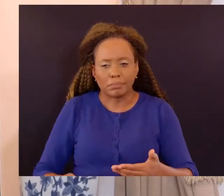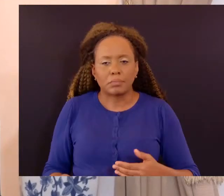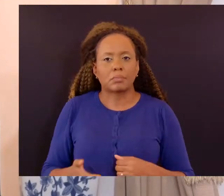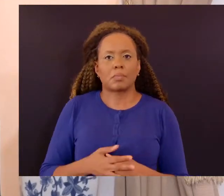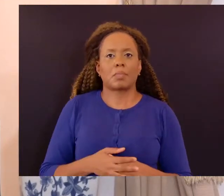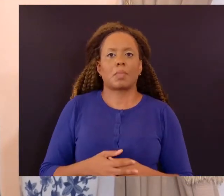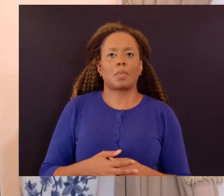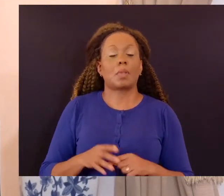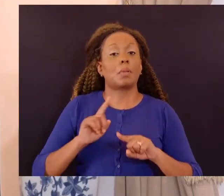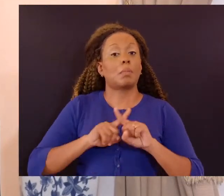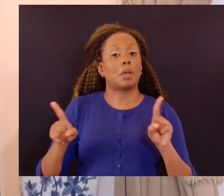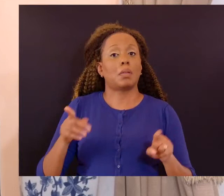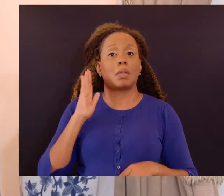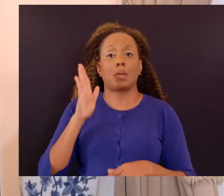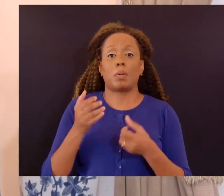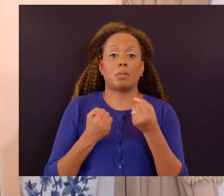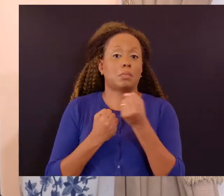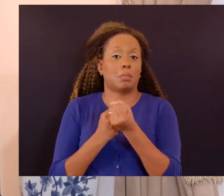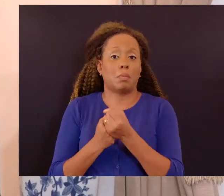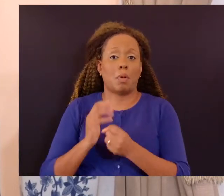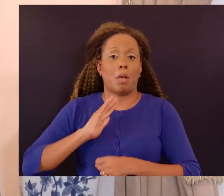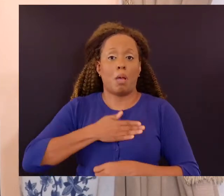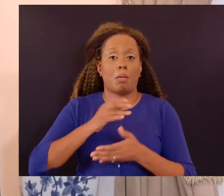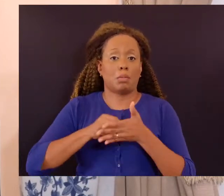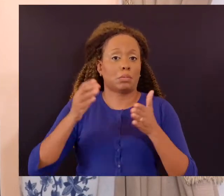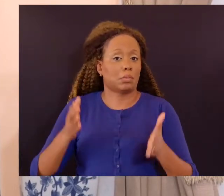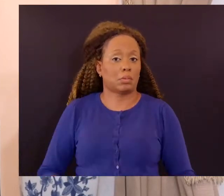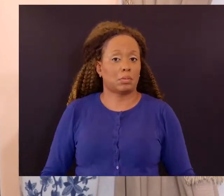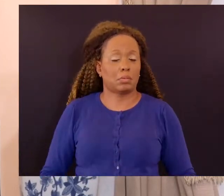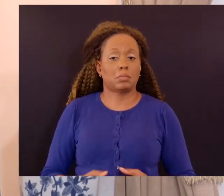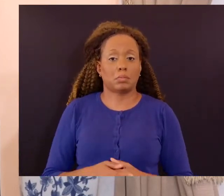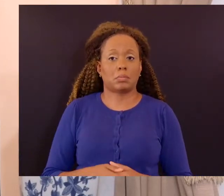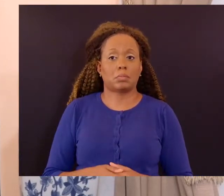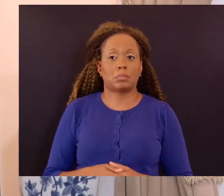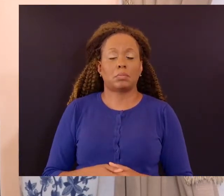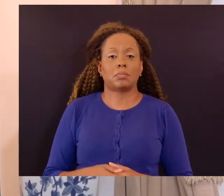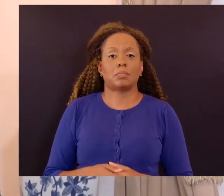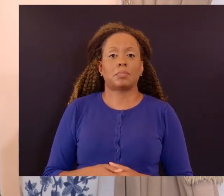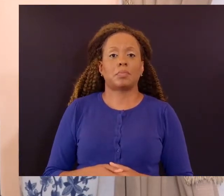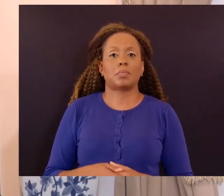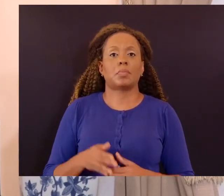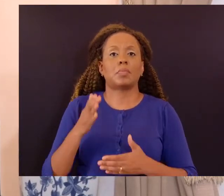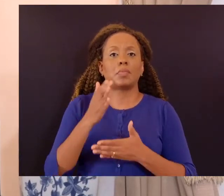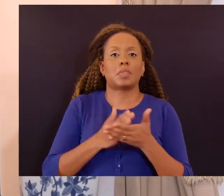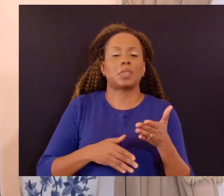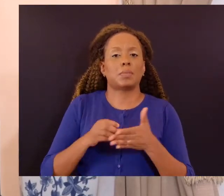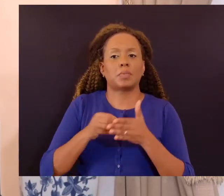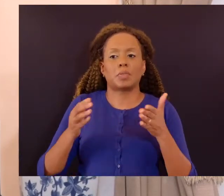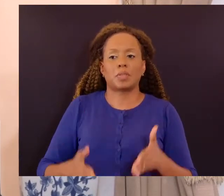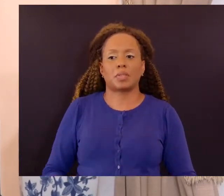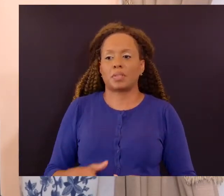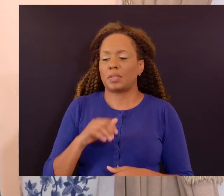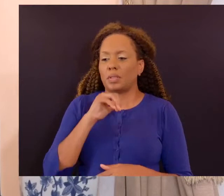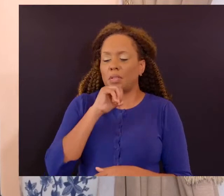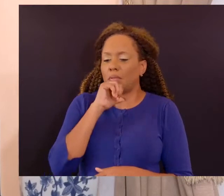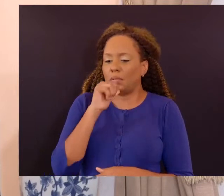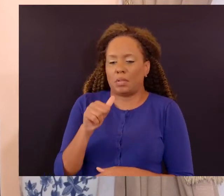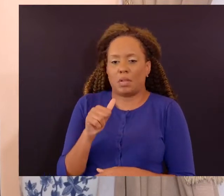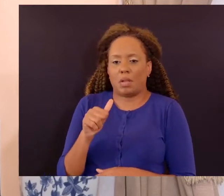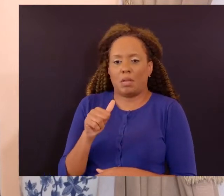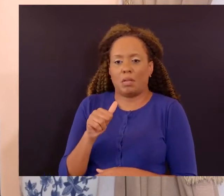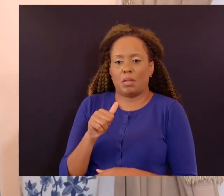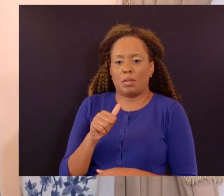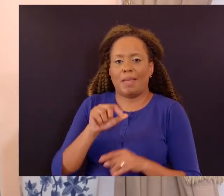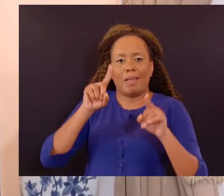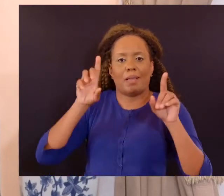that we will continue to support our students. Even in relation to those students who have deferred, we will make it clear to you in the course of the